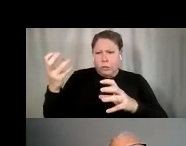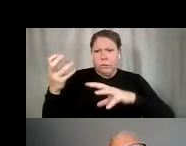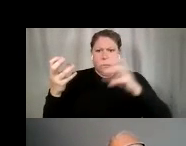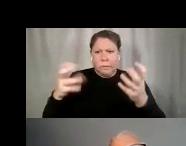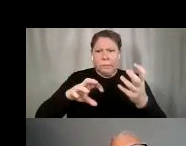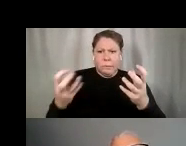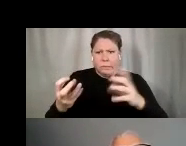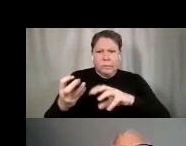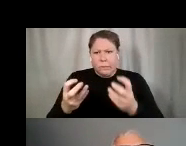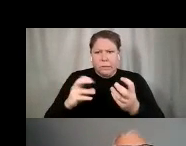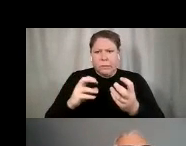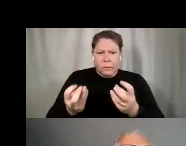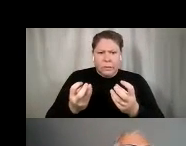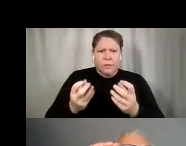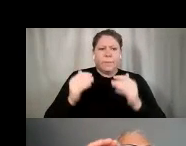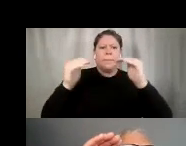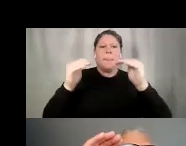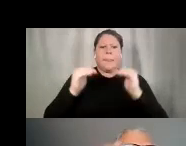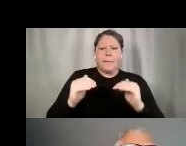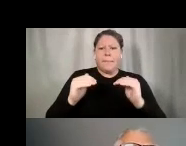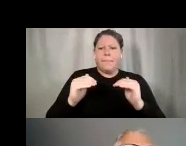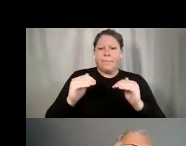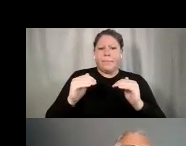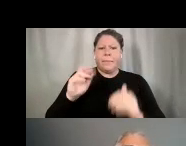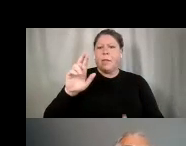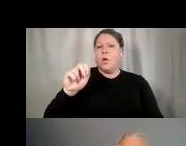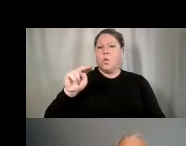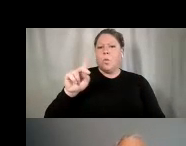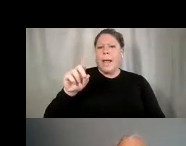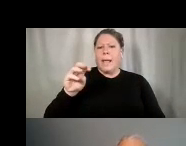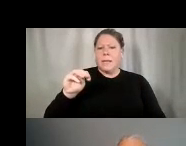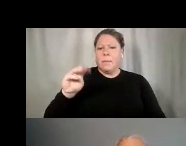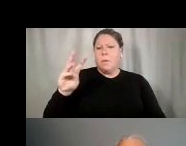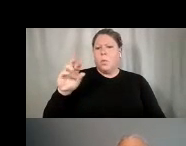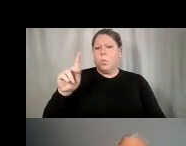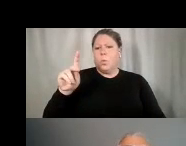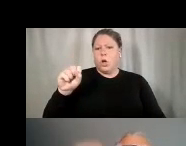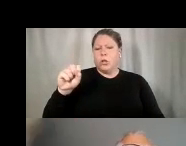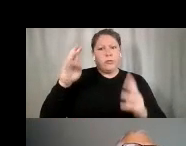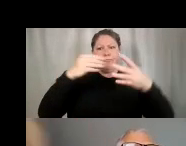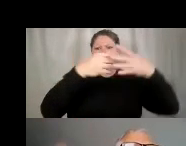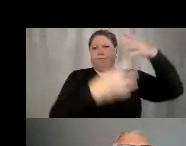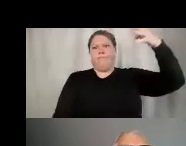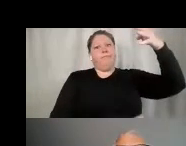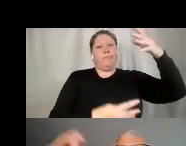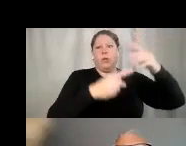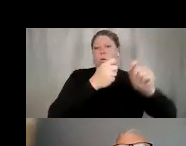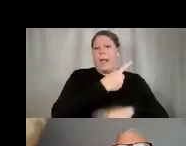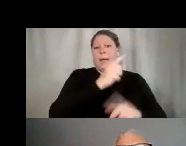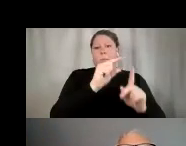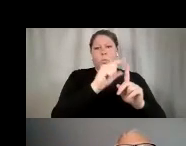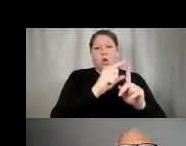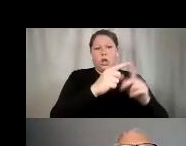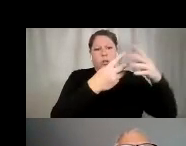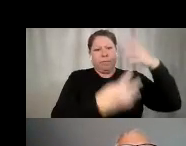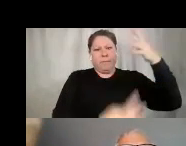then one of the approaches that they have is to come up with a set of random words that you simply attach the random words and you say, how can we